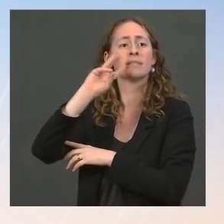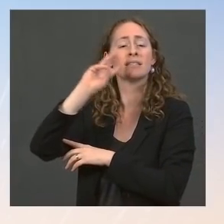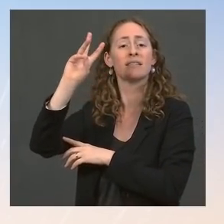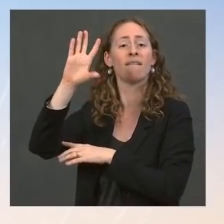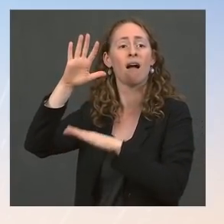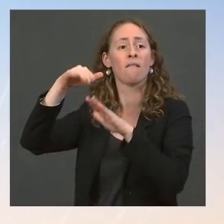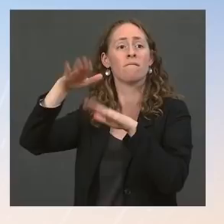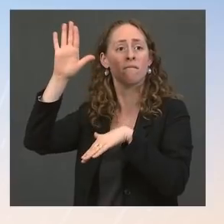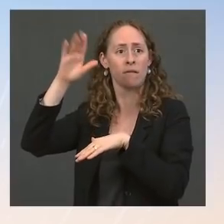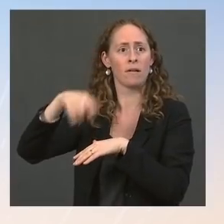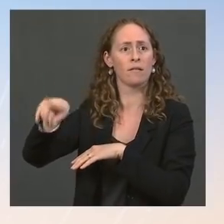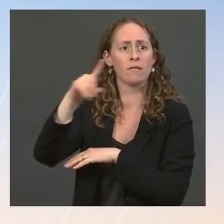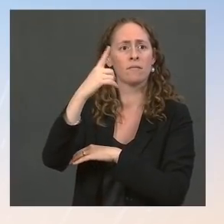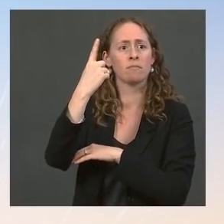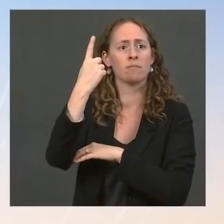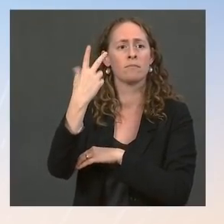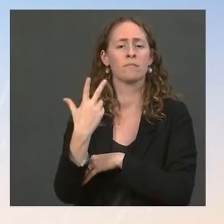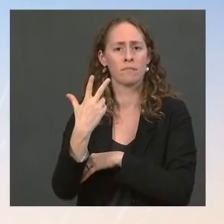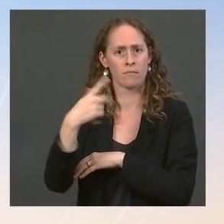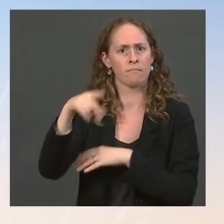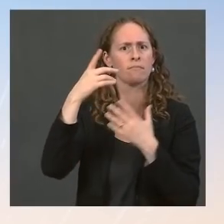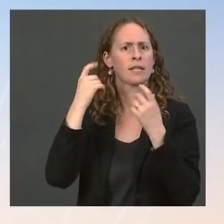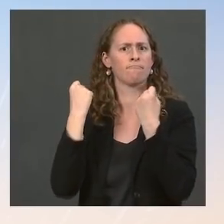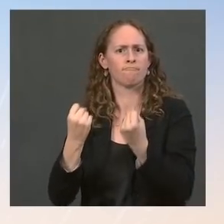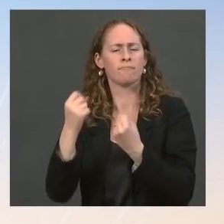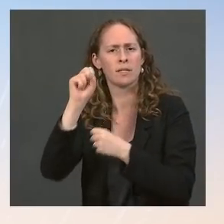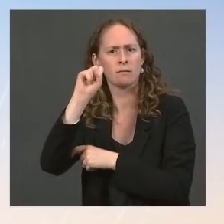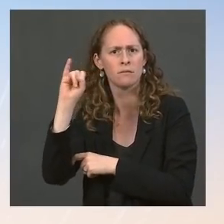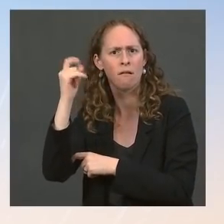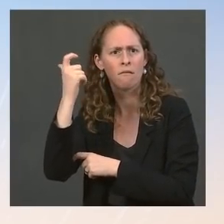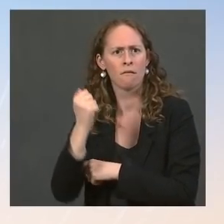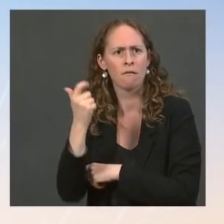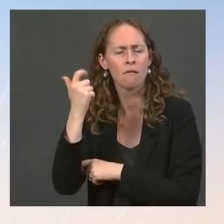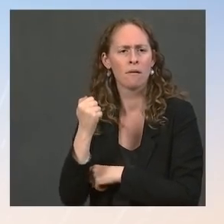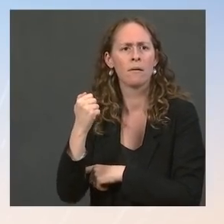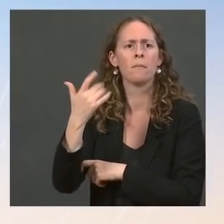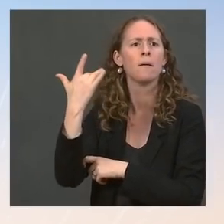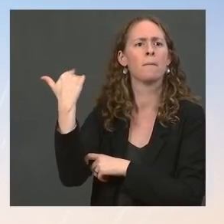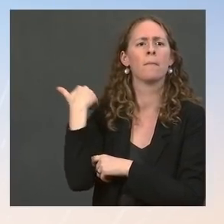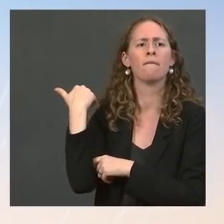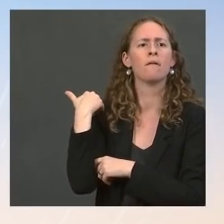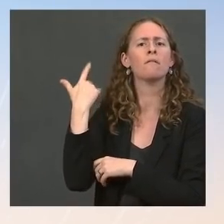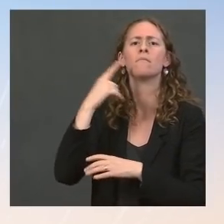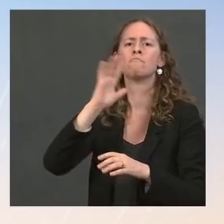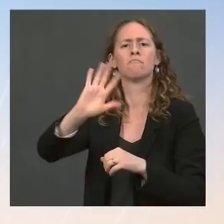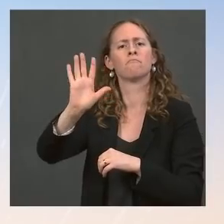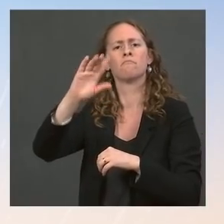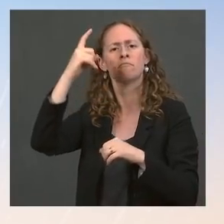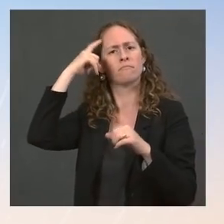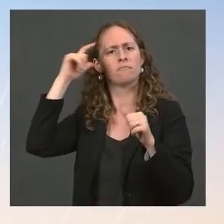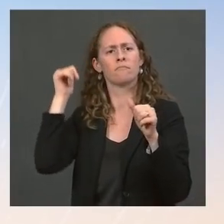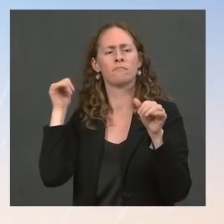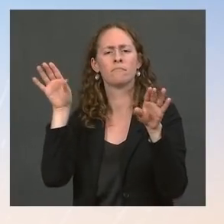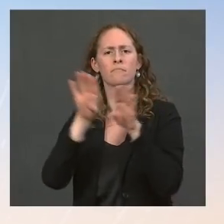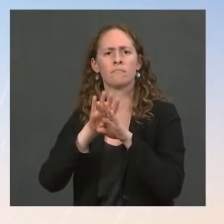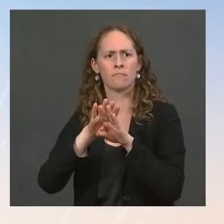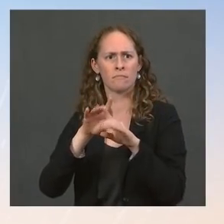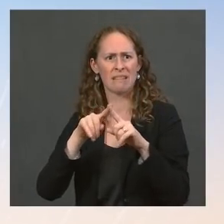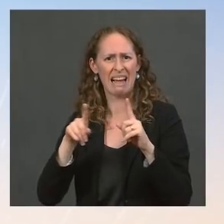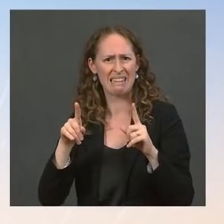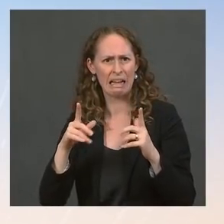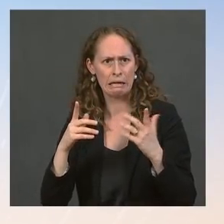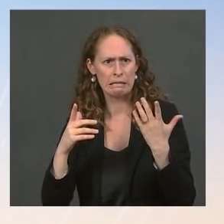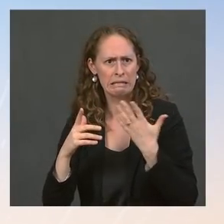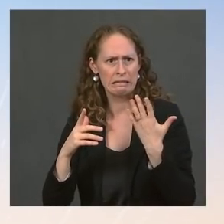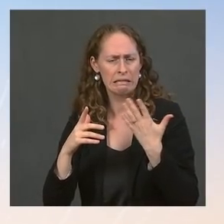their income? When it talks to him, when you talked about earlier, there will not be a government shutdown. What is his message to that community who's saying, what's